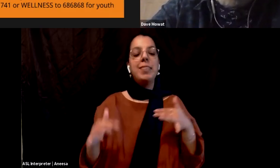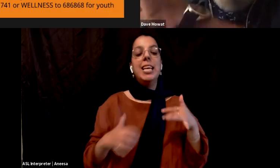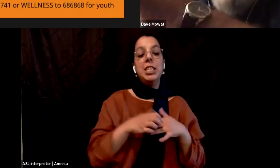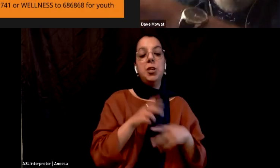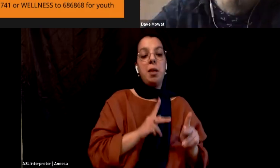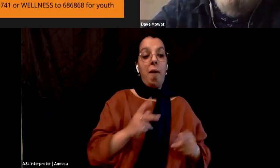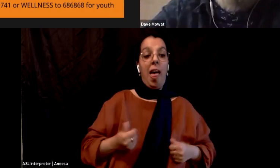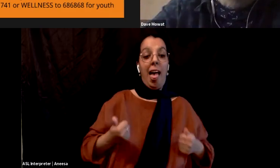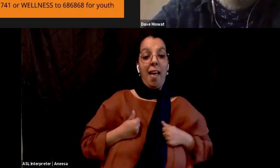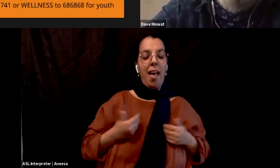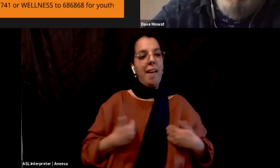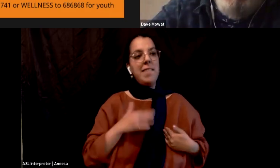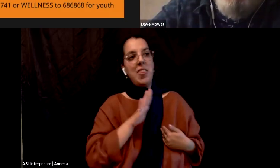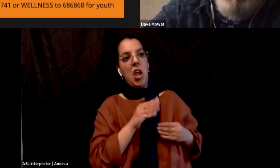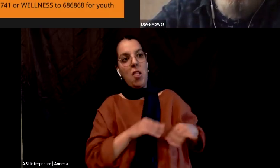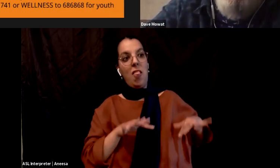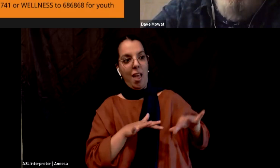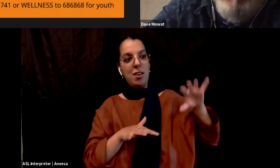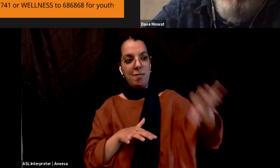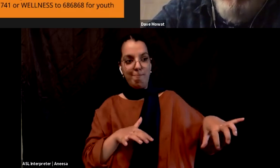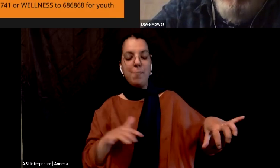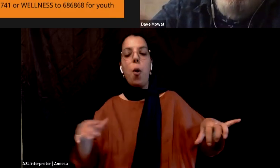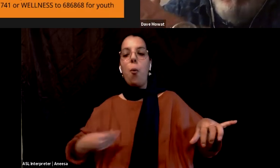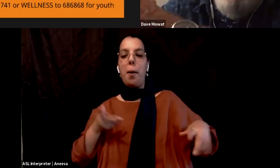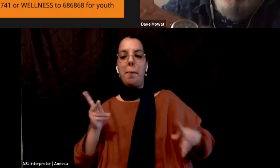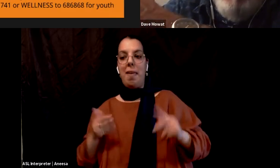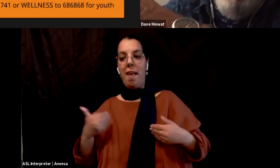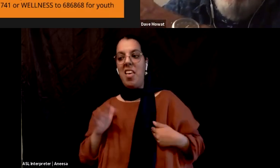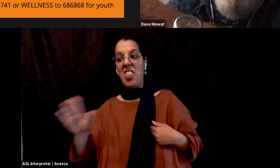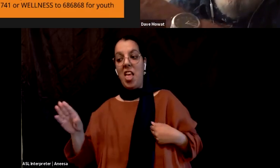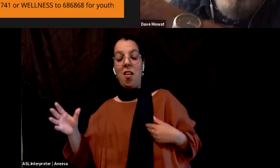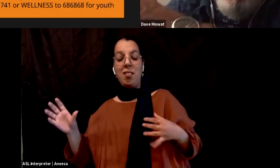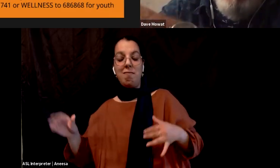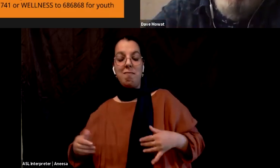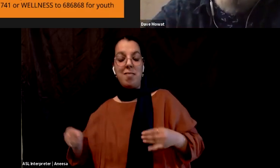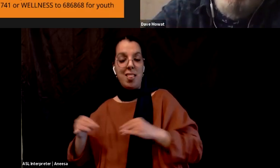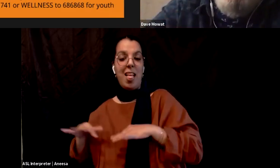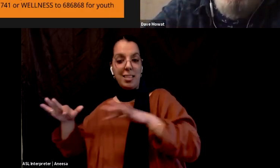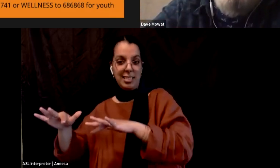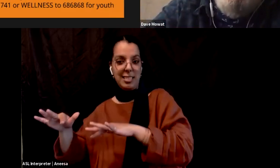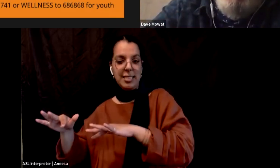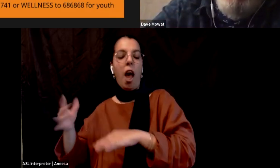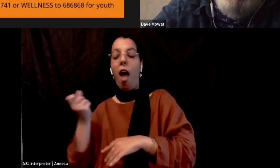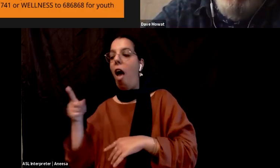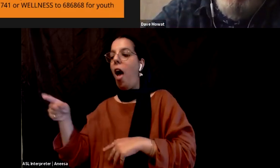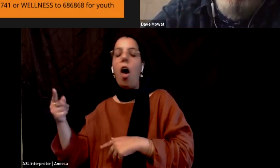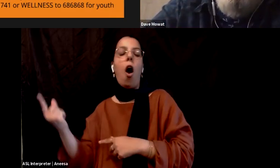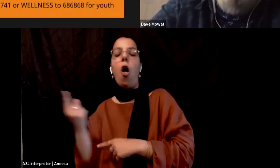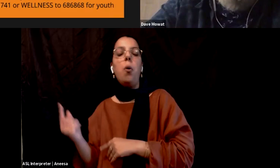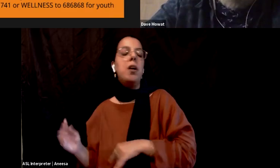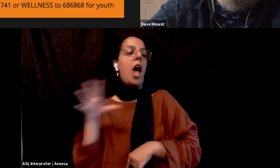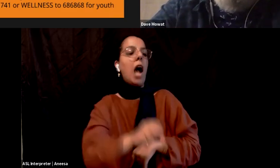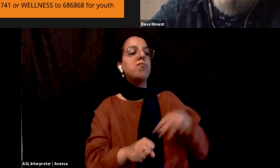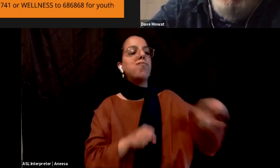Quote, Indian lands were always encroached upon. And when I use the term Indian, I use this historically. Indian lands were always being